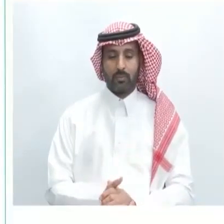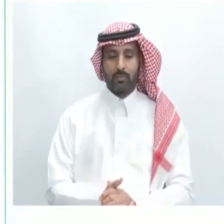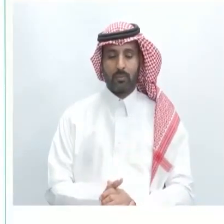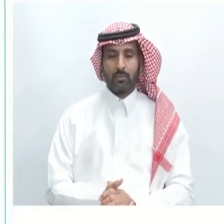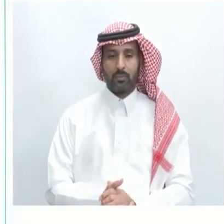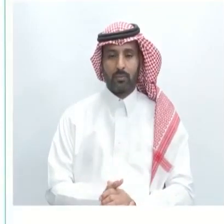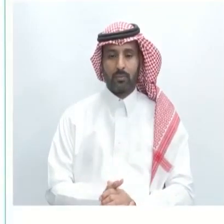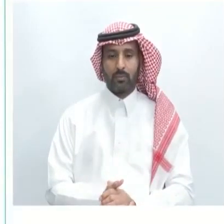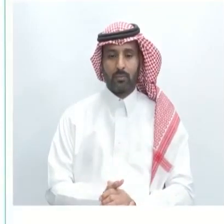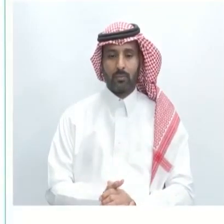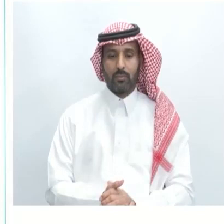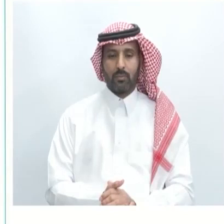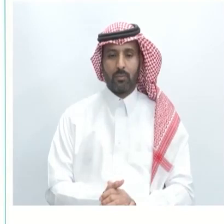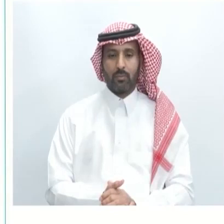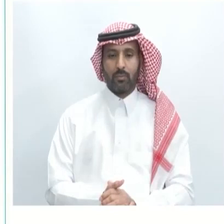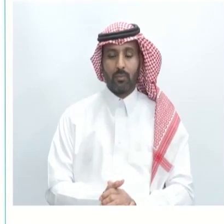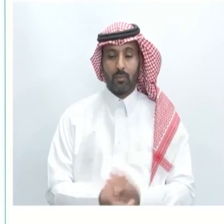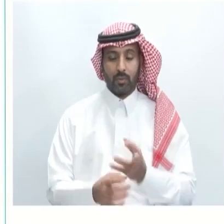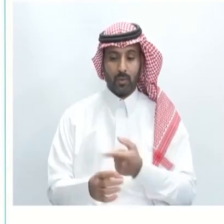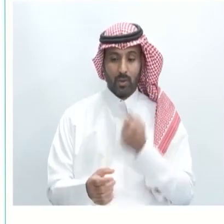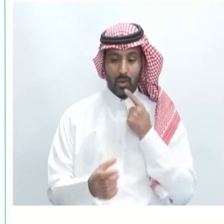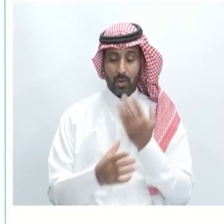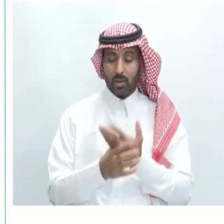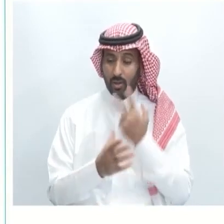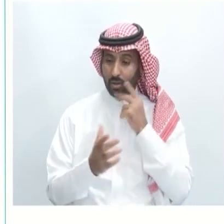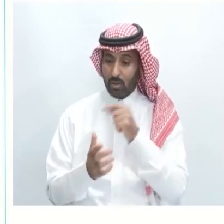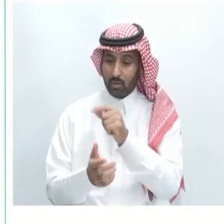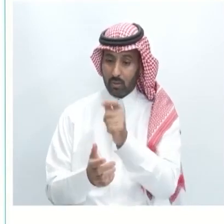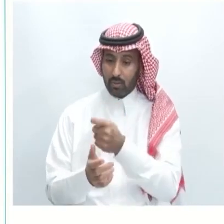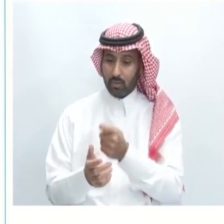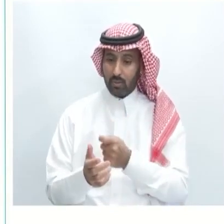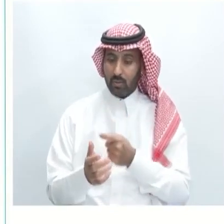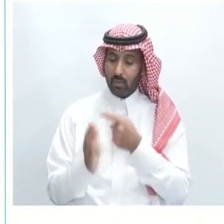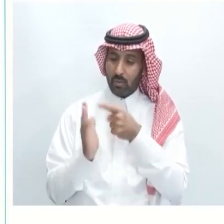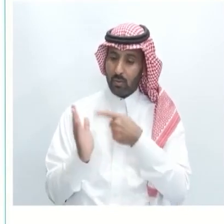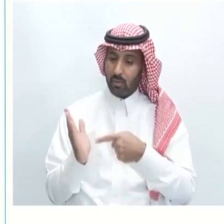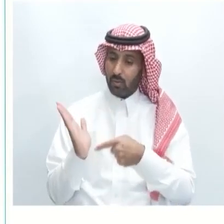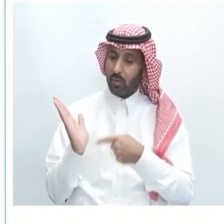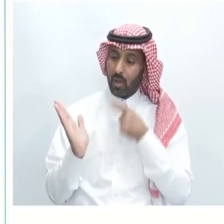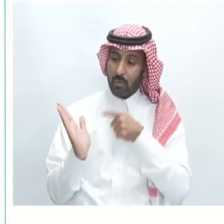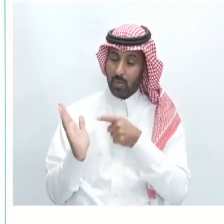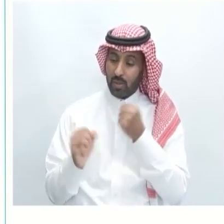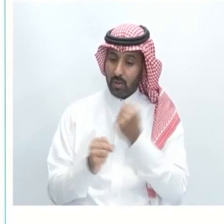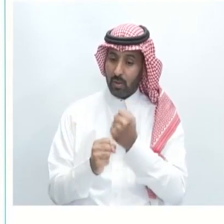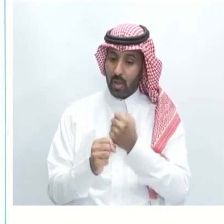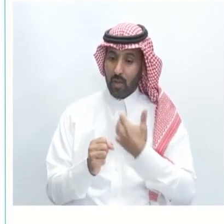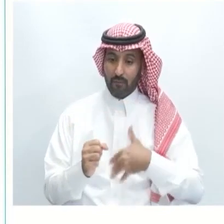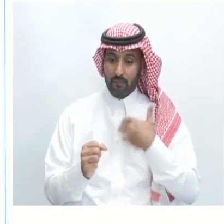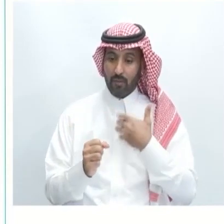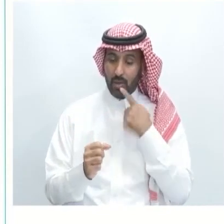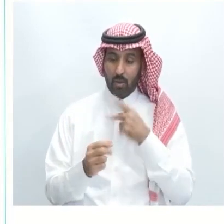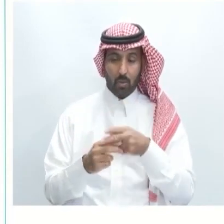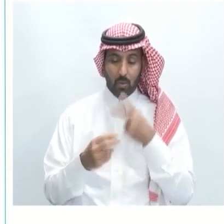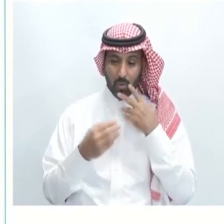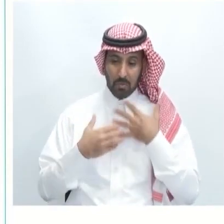listen. The results of recent survey reveal some interesting information about the jobs people feel provide the